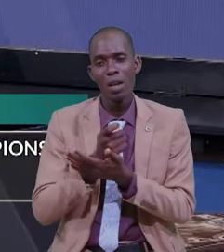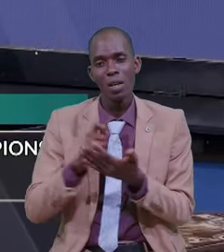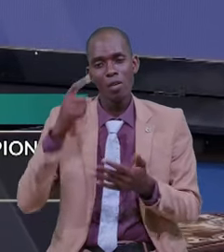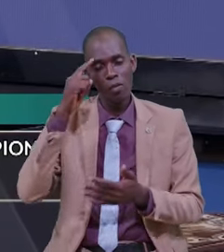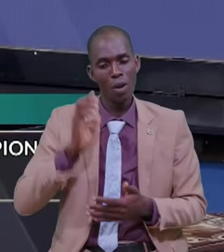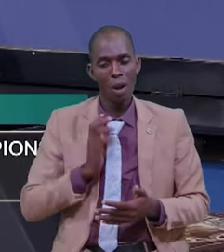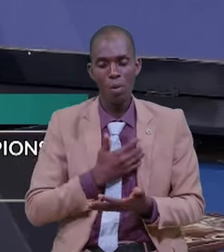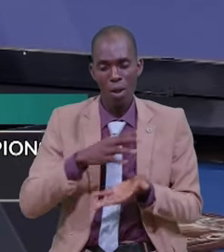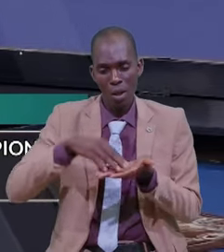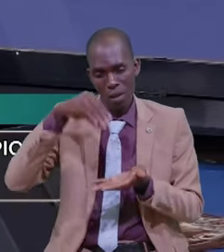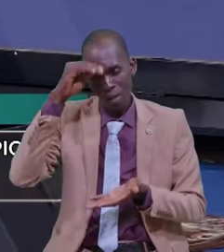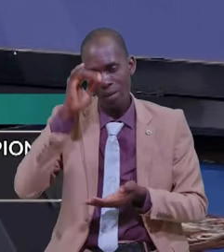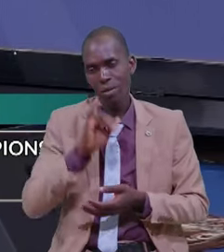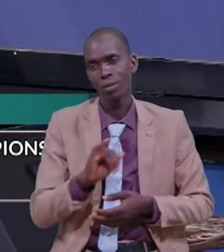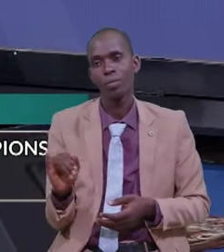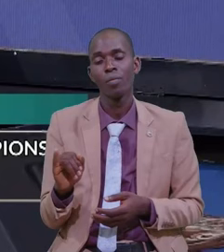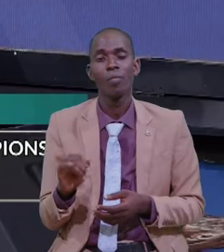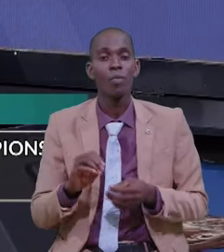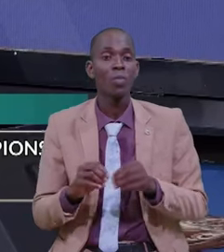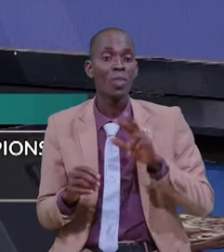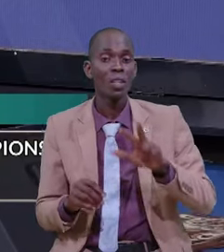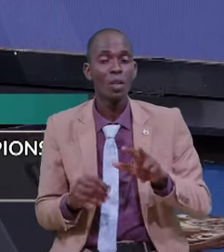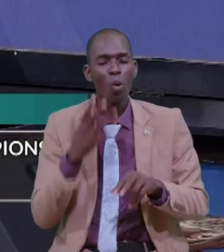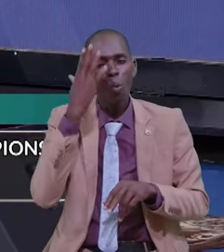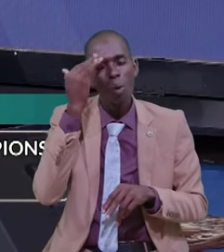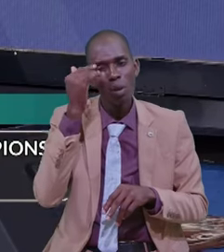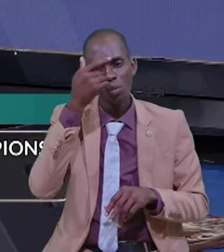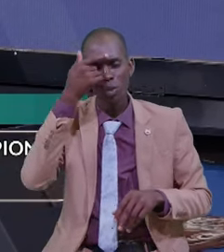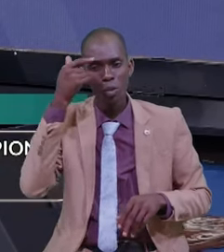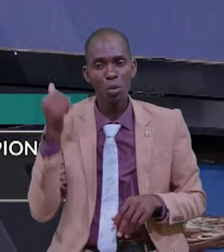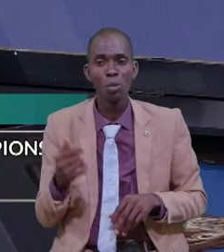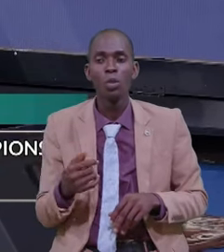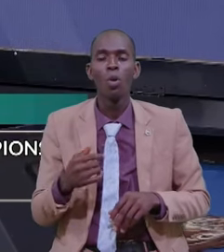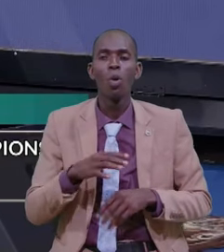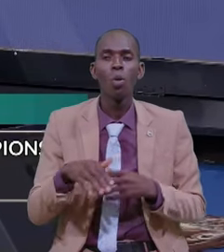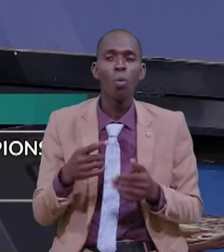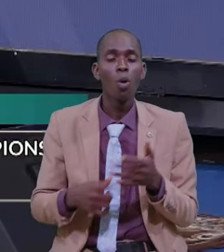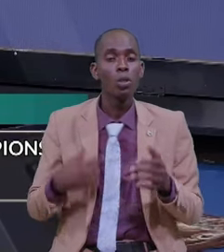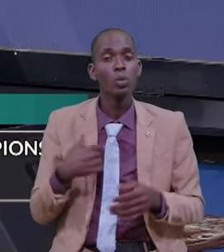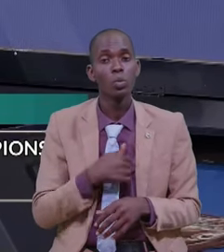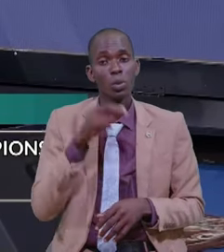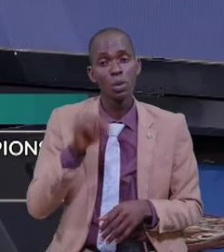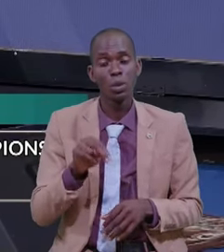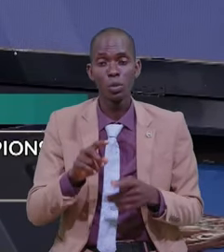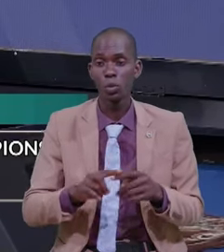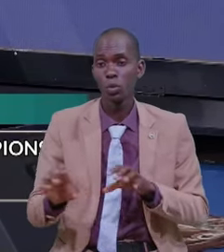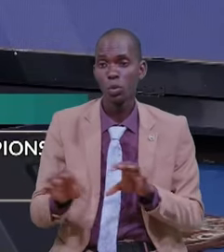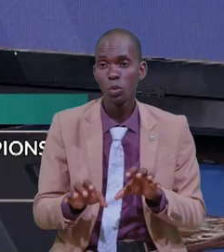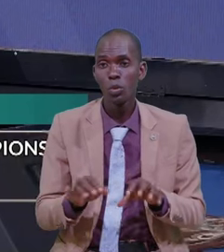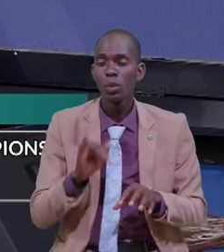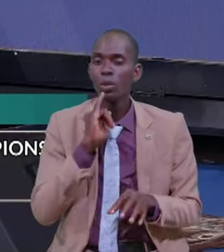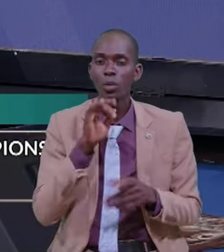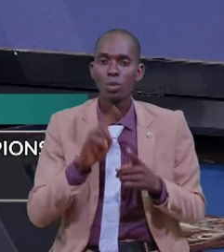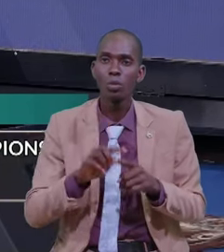learning. Number three, because what we need to do is to climb on the